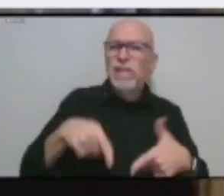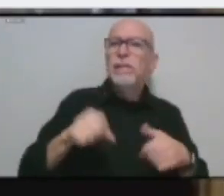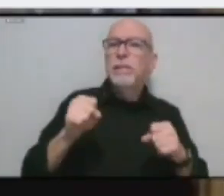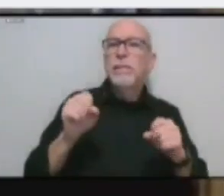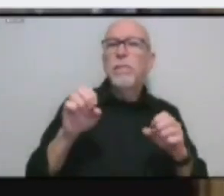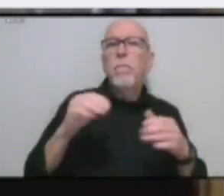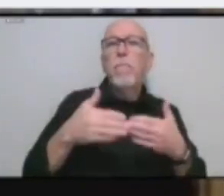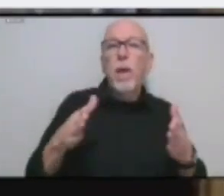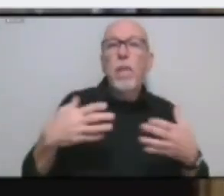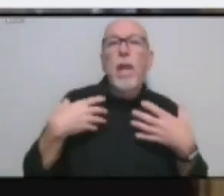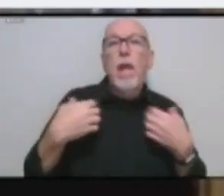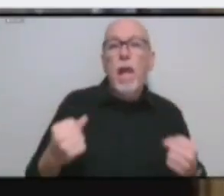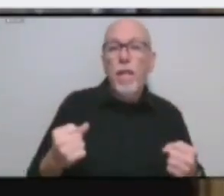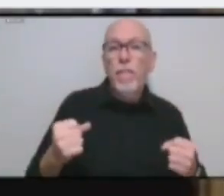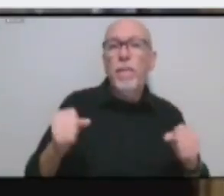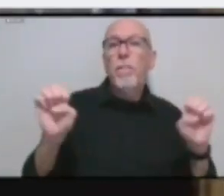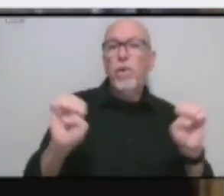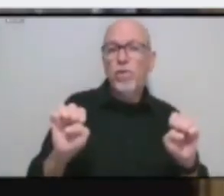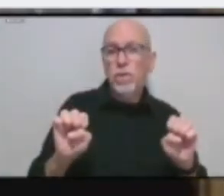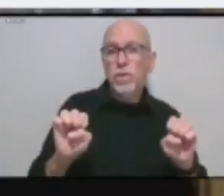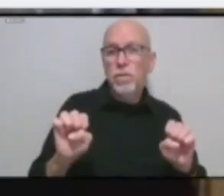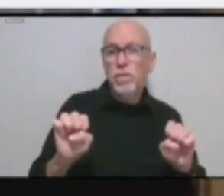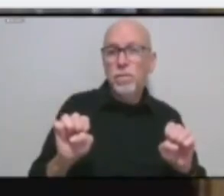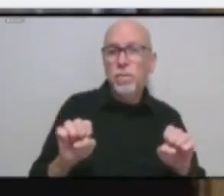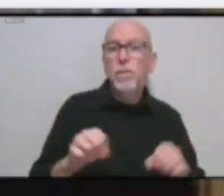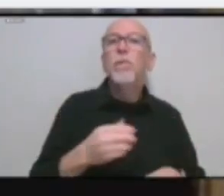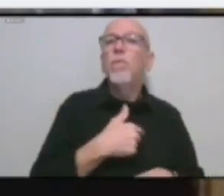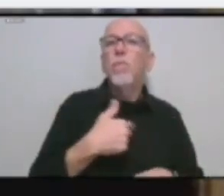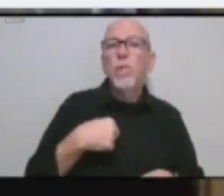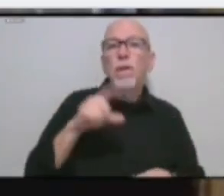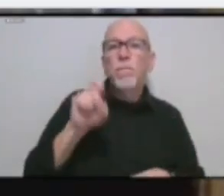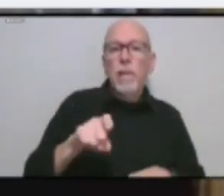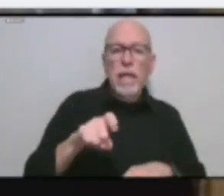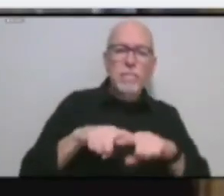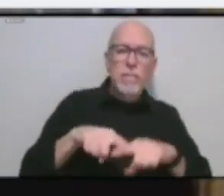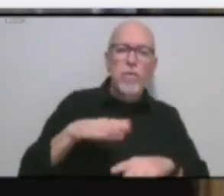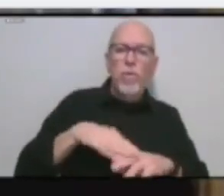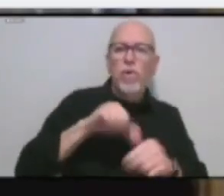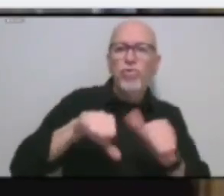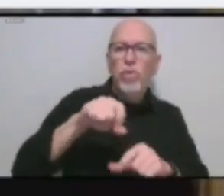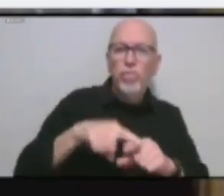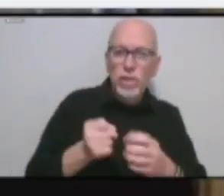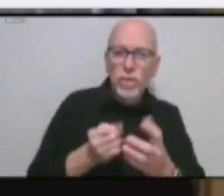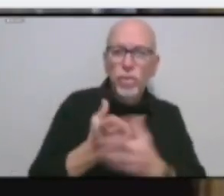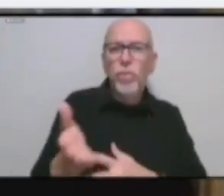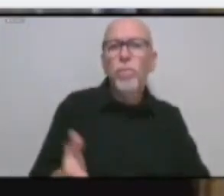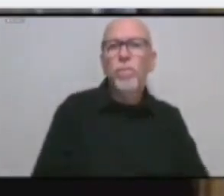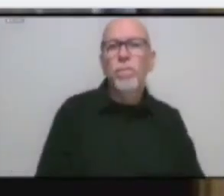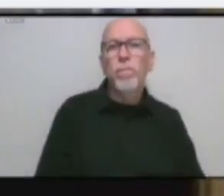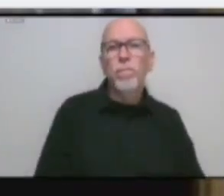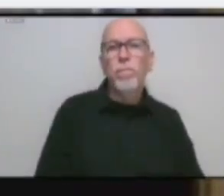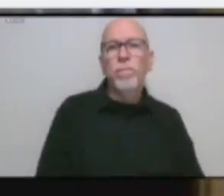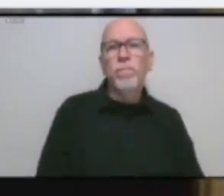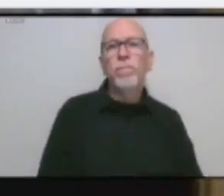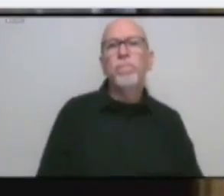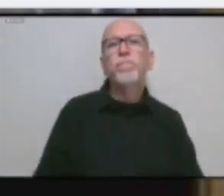emergency, and we've got to rely on one another to get through it. Carly